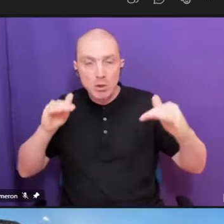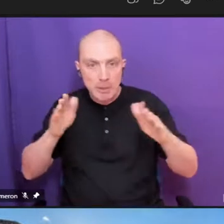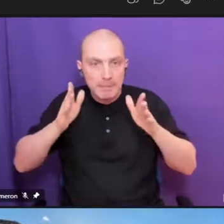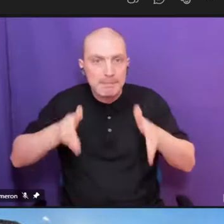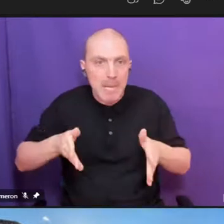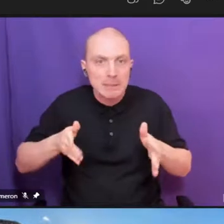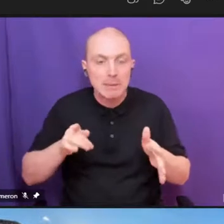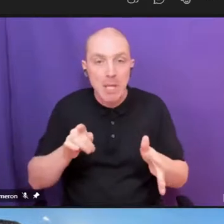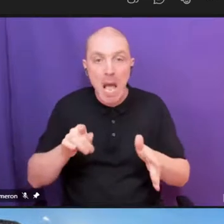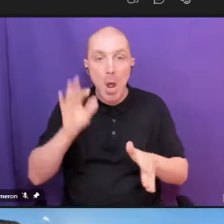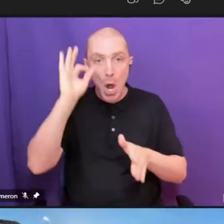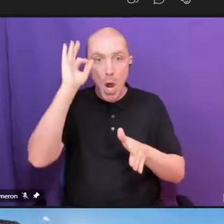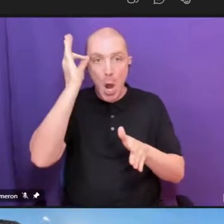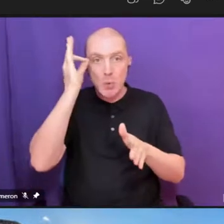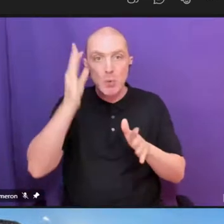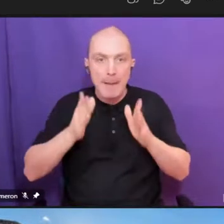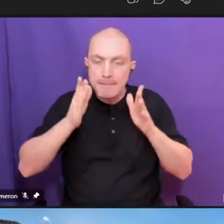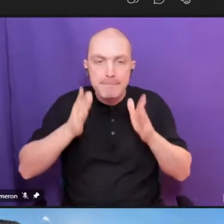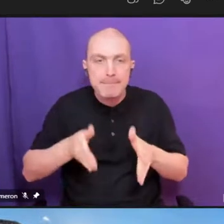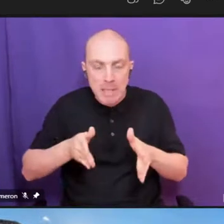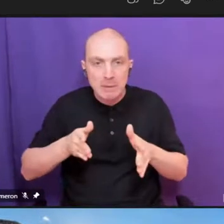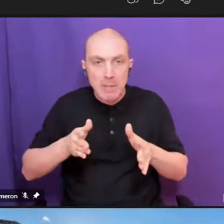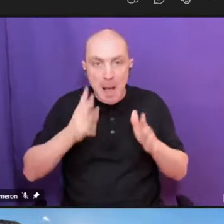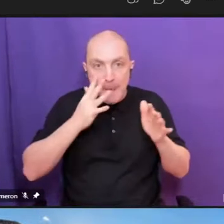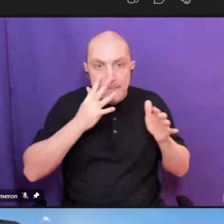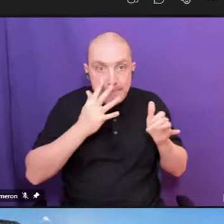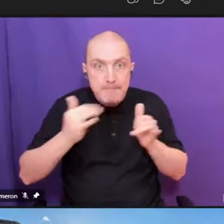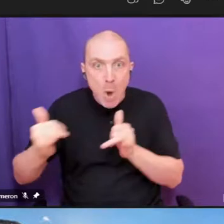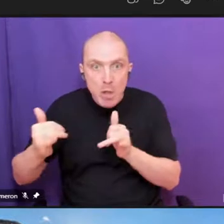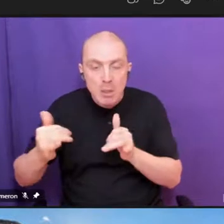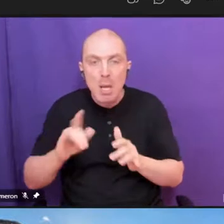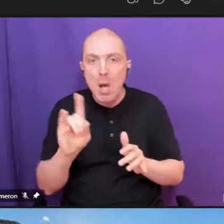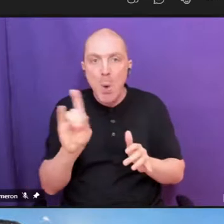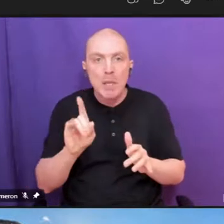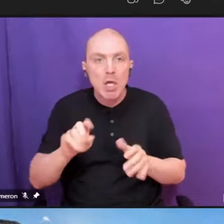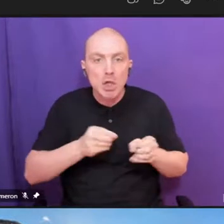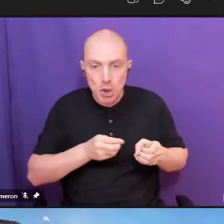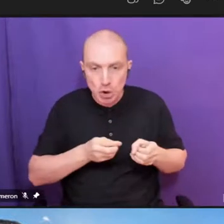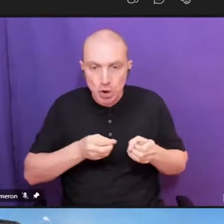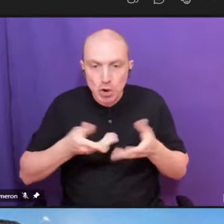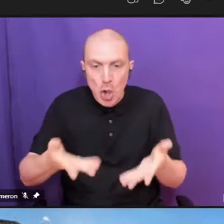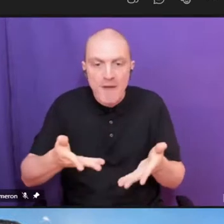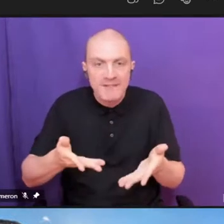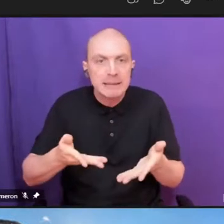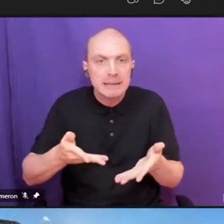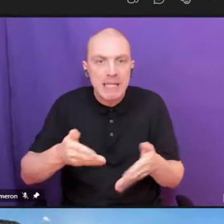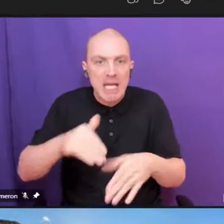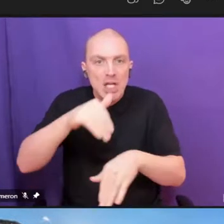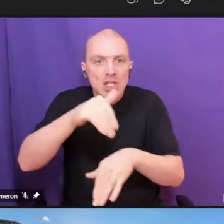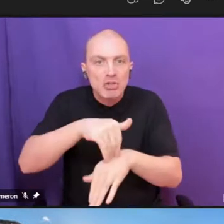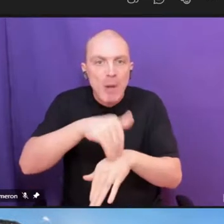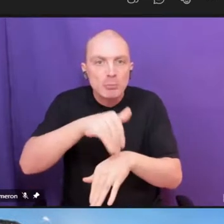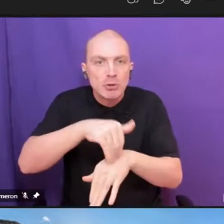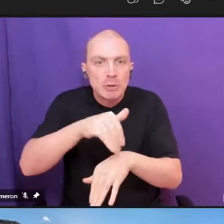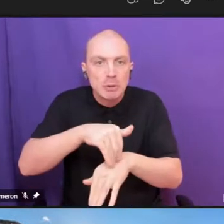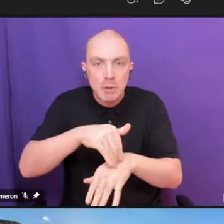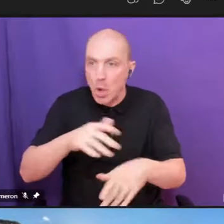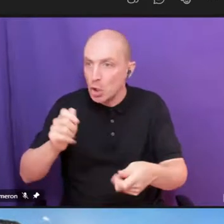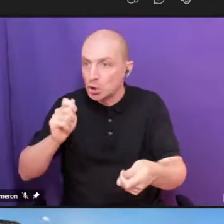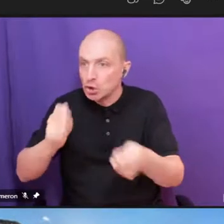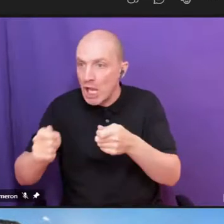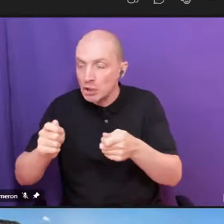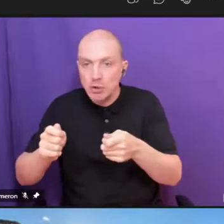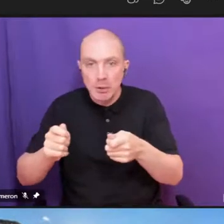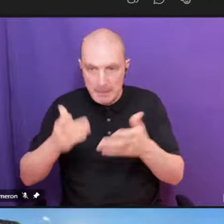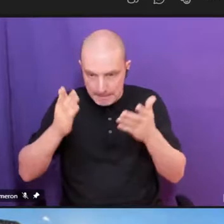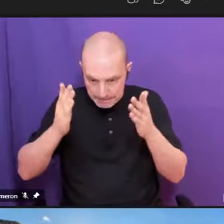will have to closely monitor the impact of any service disruption and changes that continue to occur and that affect our people and our